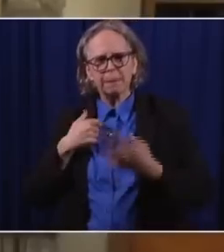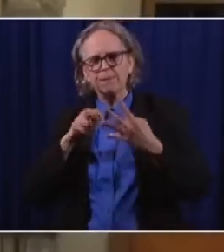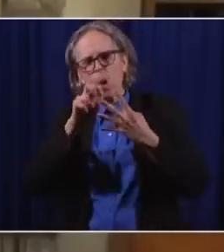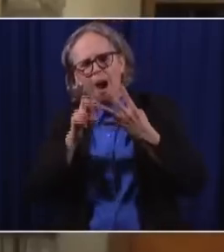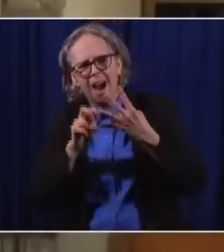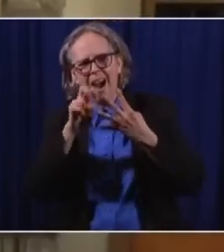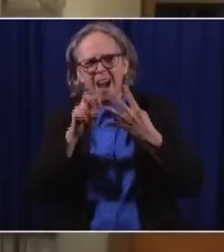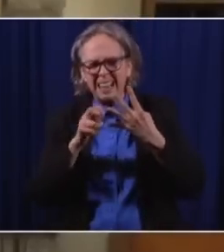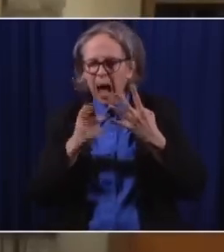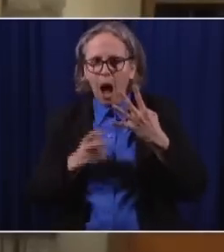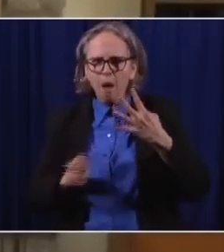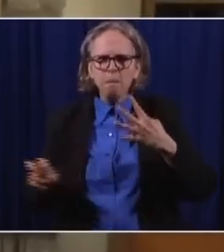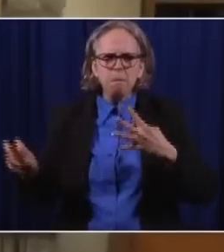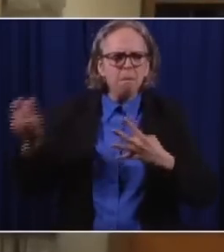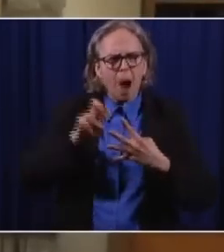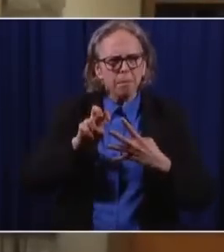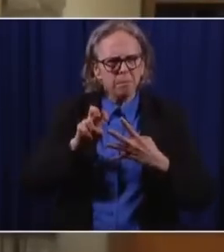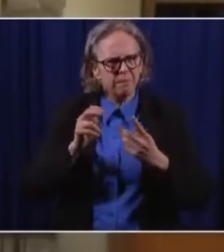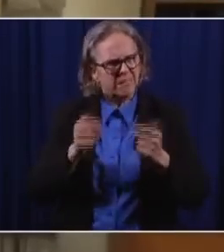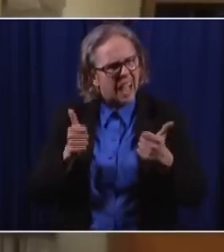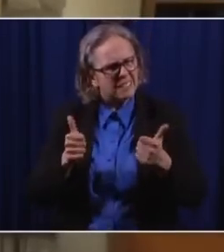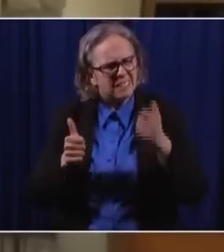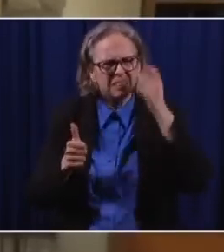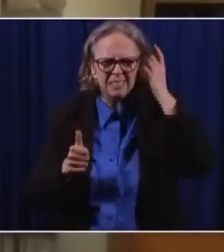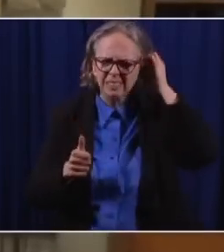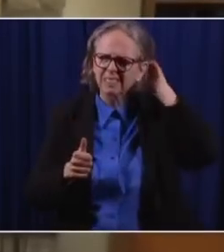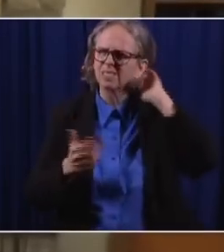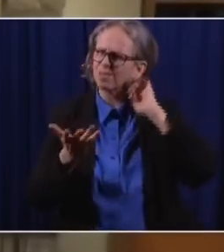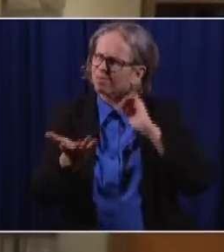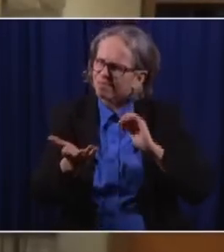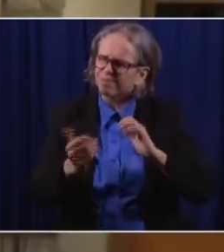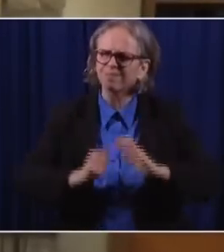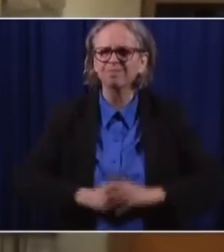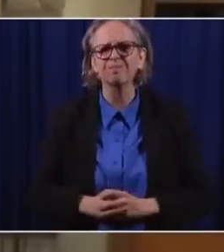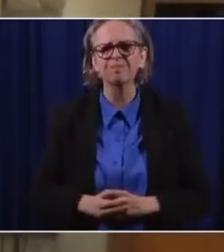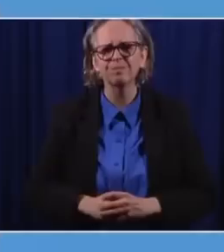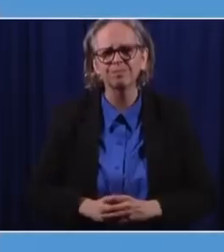Let's look at the next slide, Michael.